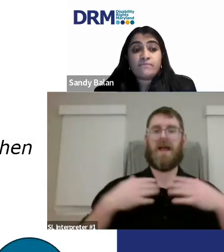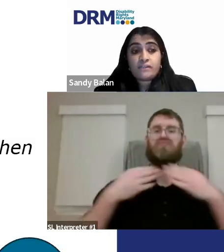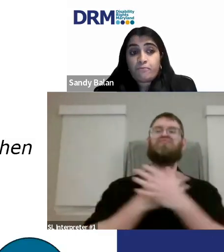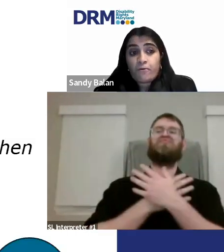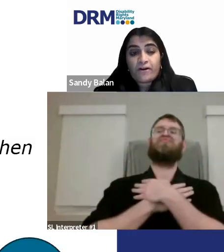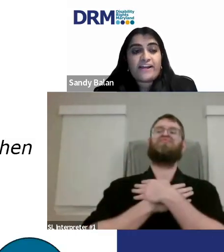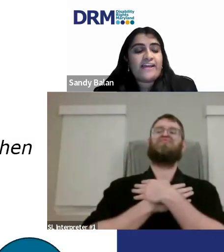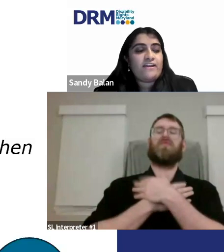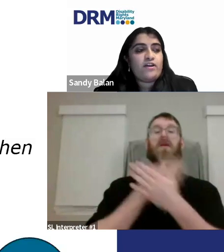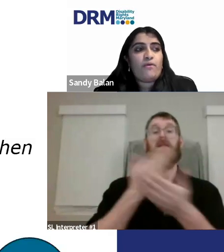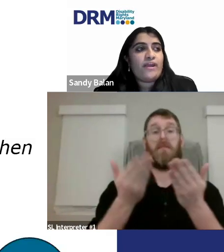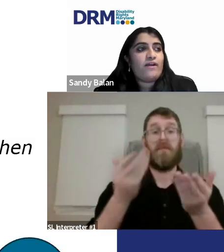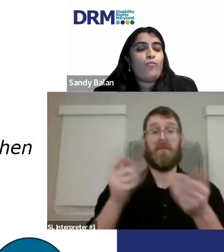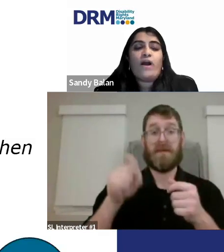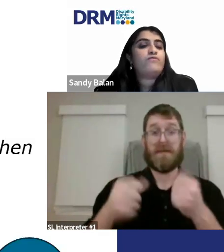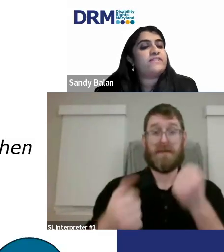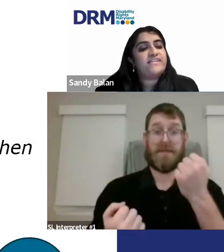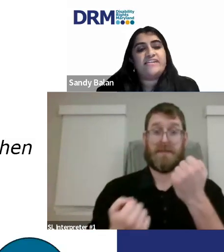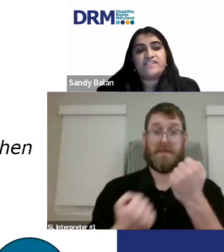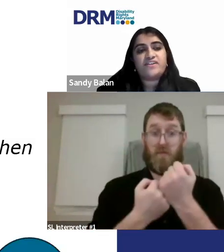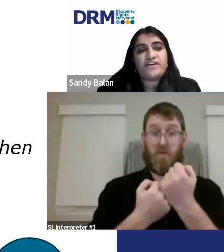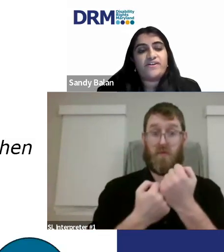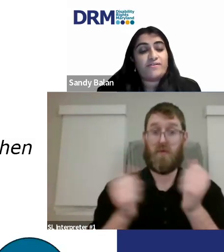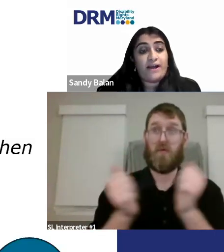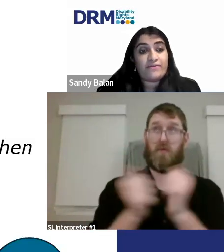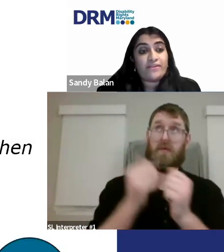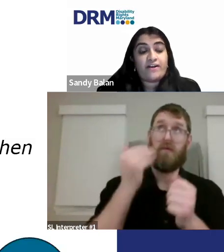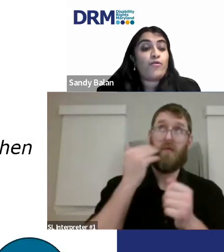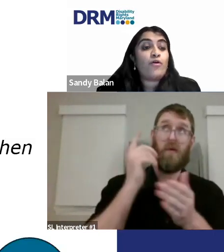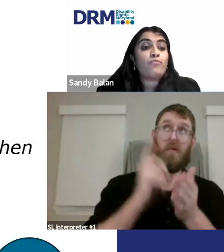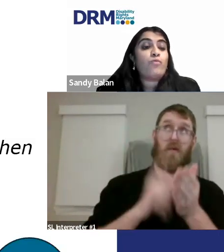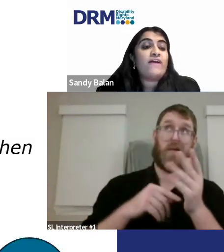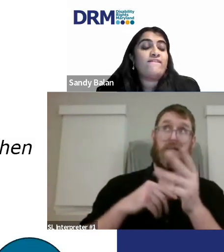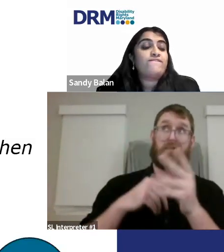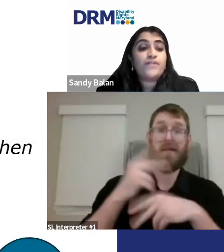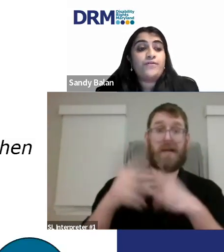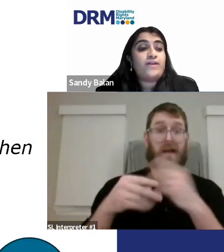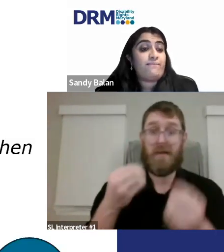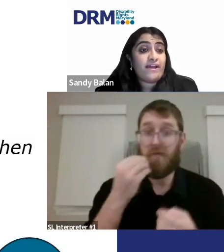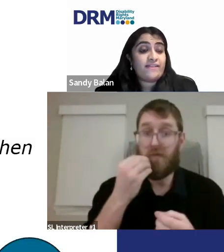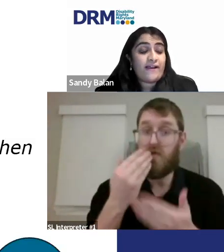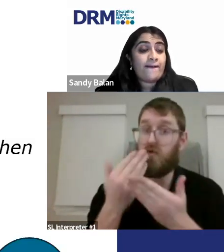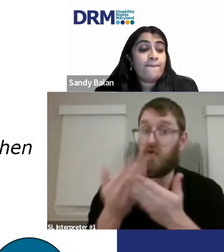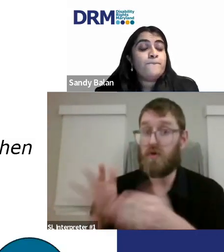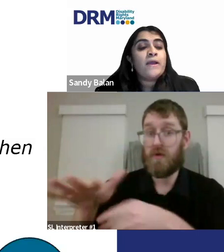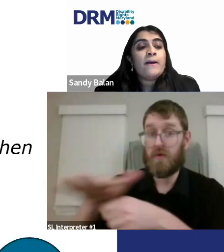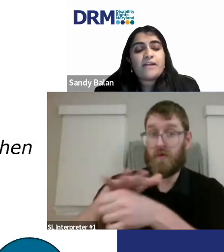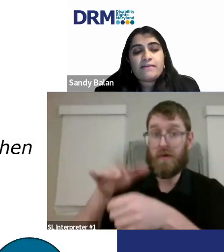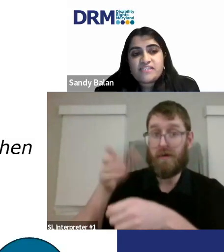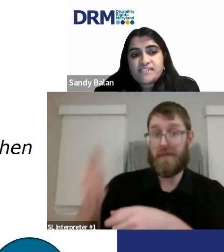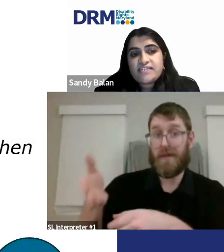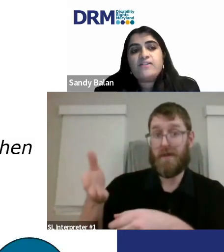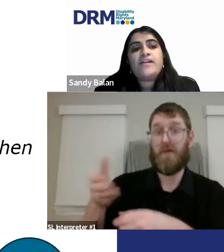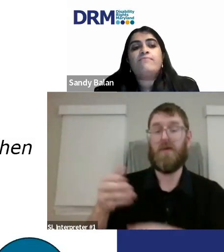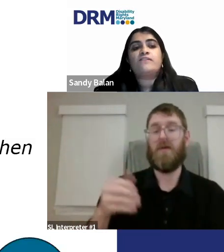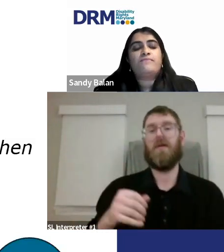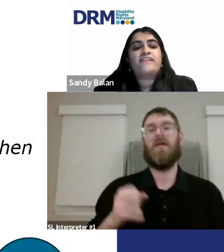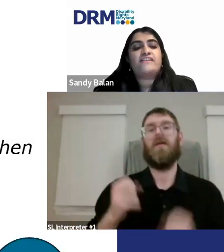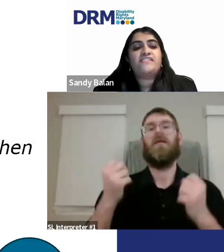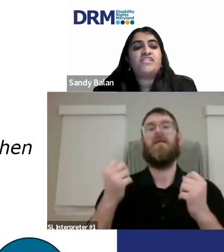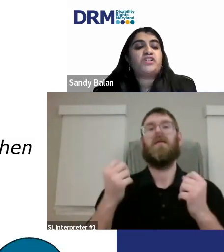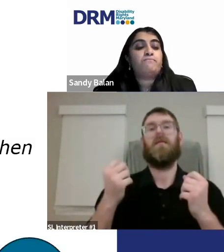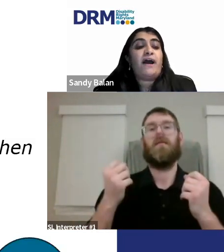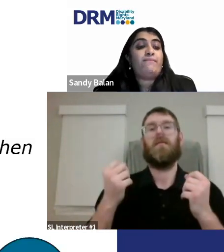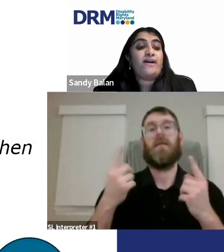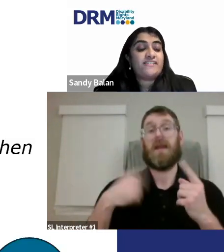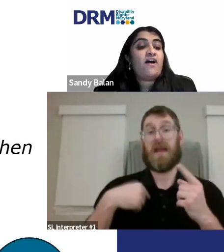need some support in knowing what cuisine is good around there or what food I might like, but I'm still able to